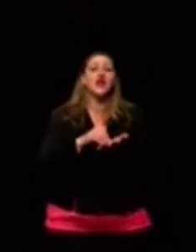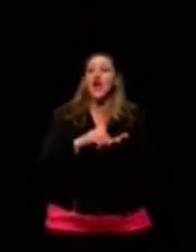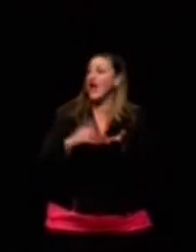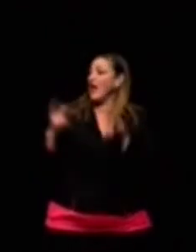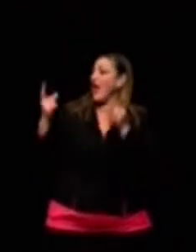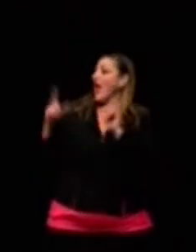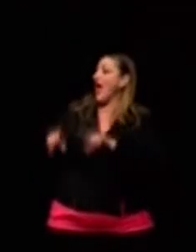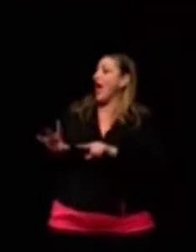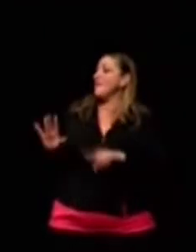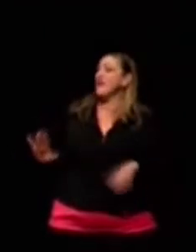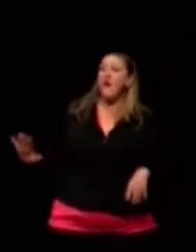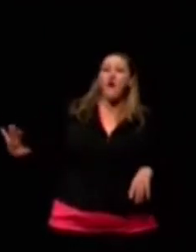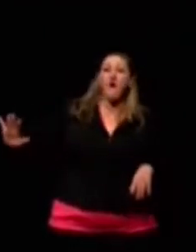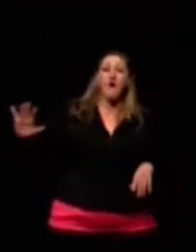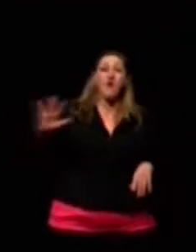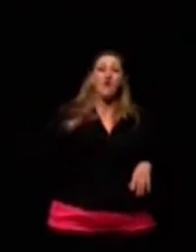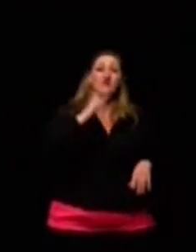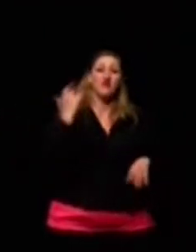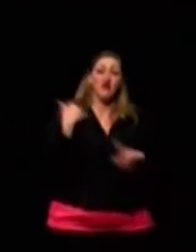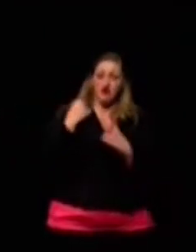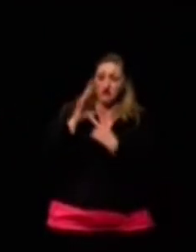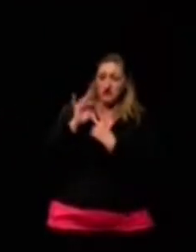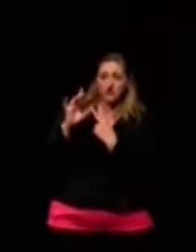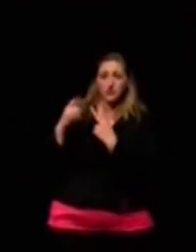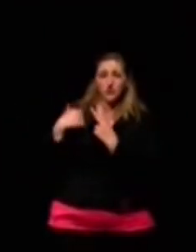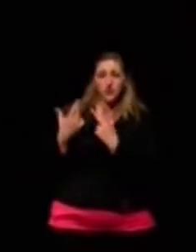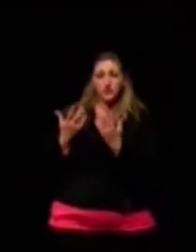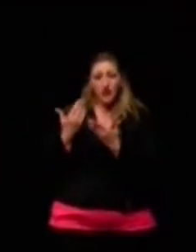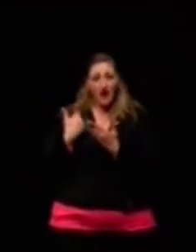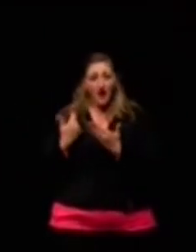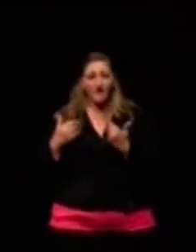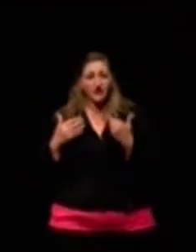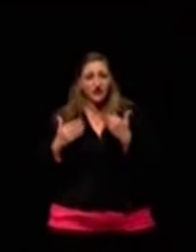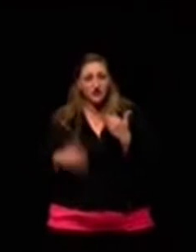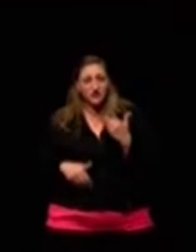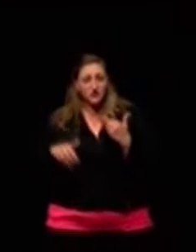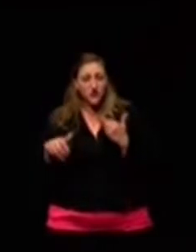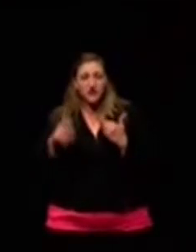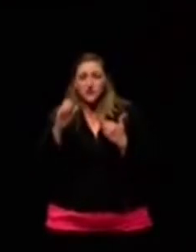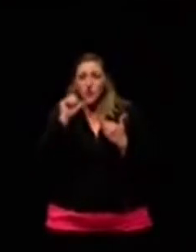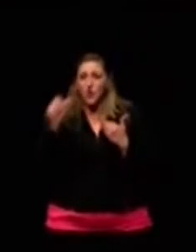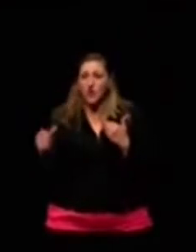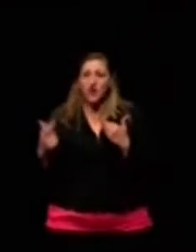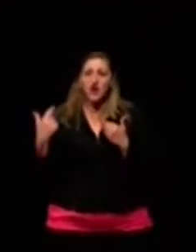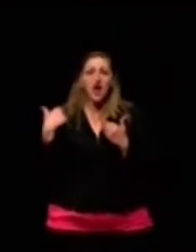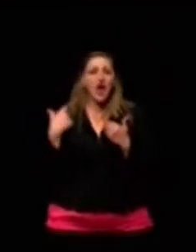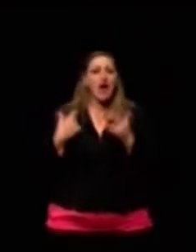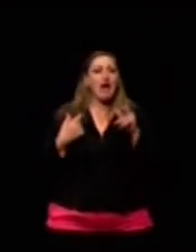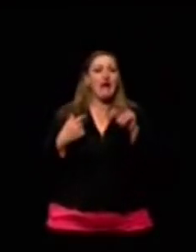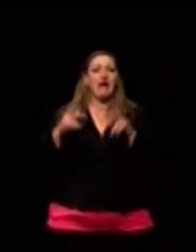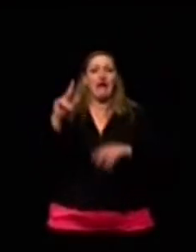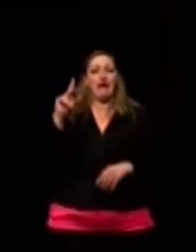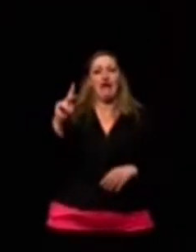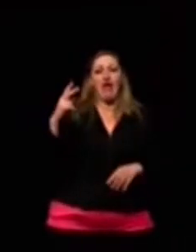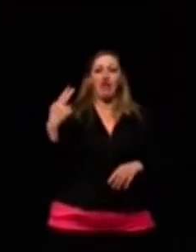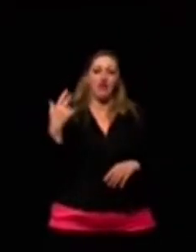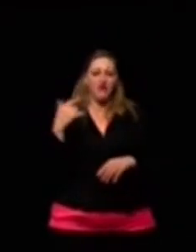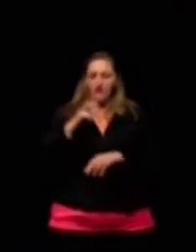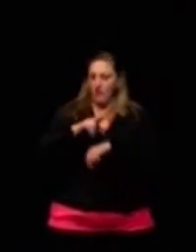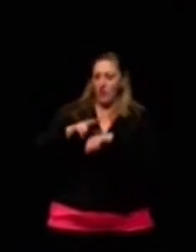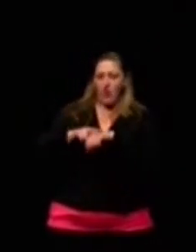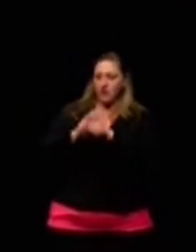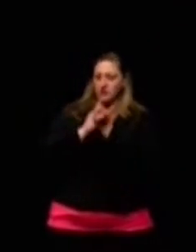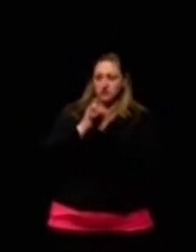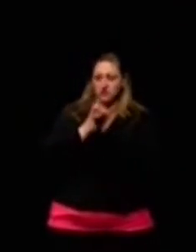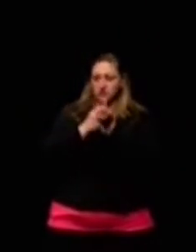bulldozed into the ground across the nation, Kathy is standing firmly on the side of a woman's right to